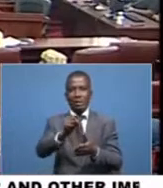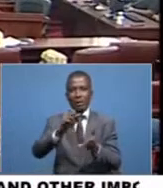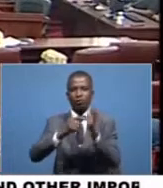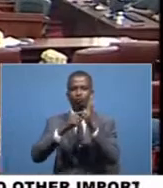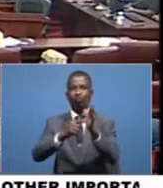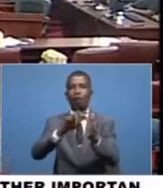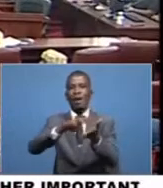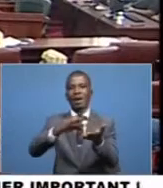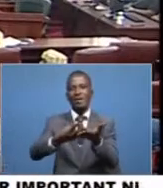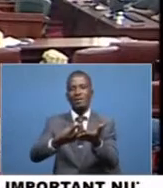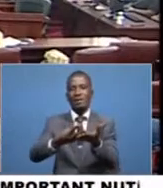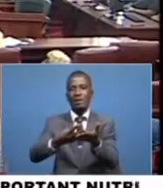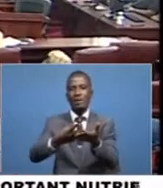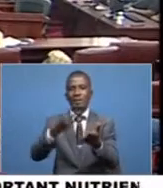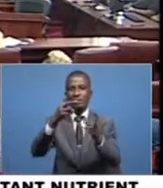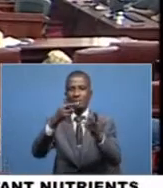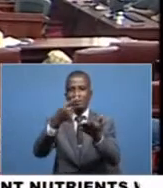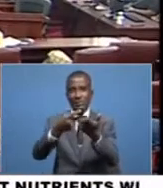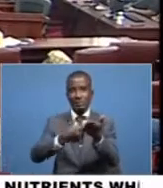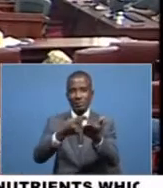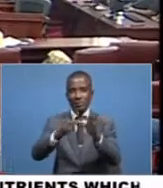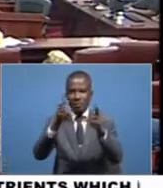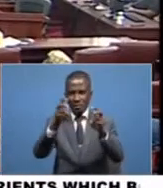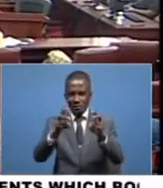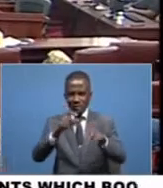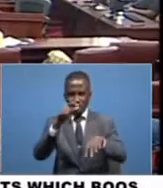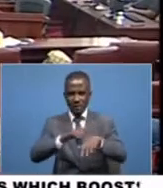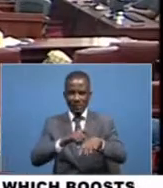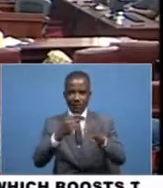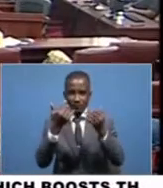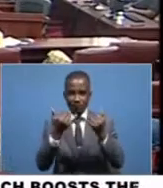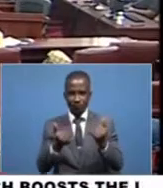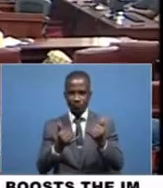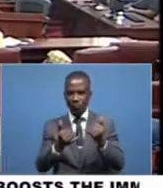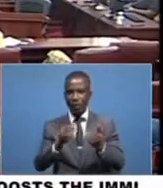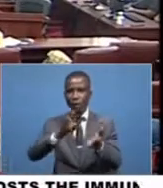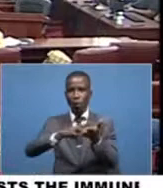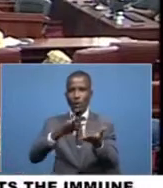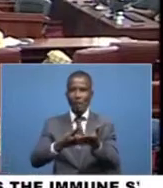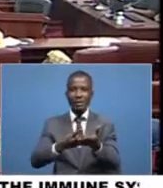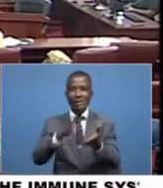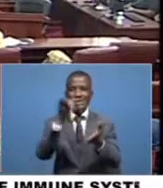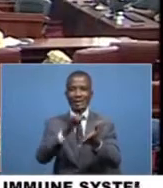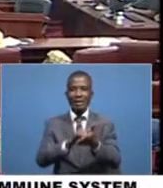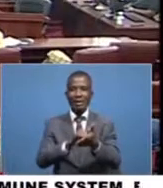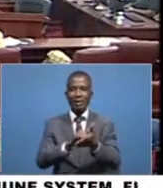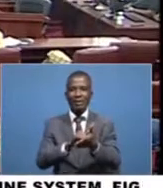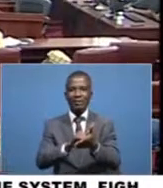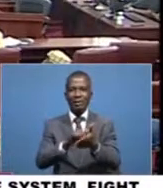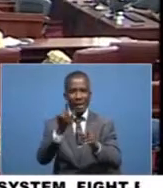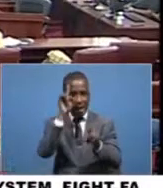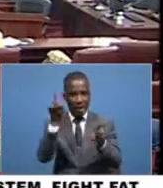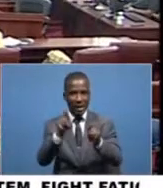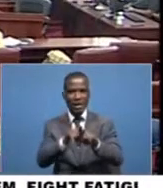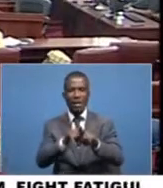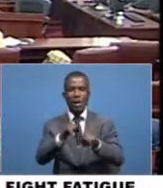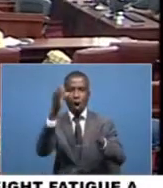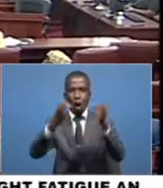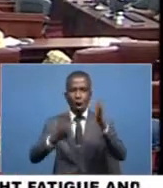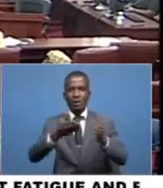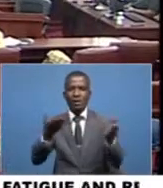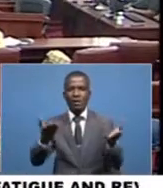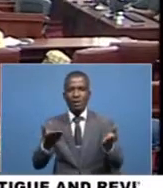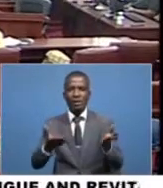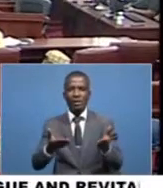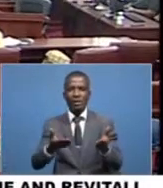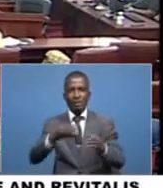trial. We recall that the filing and service of witness statement in this case was in compliance with an order of this court as part